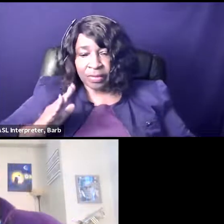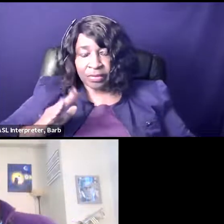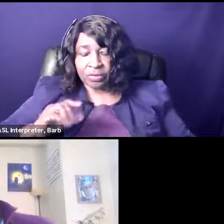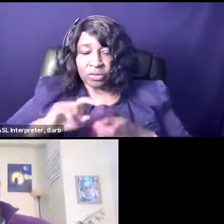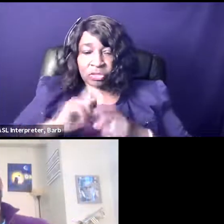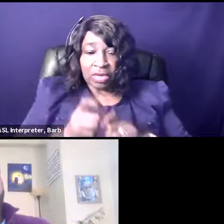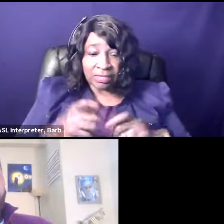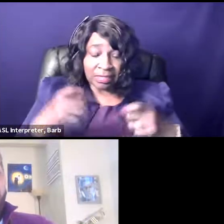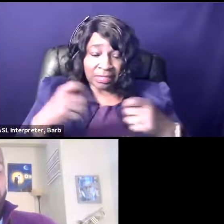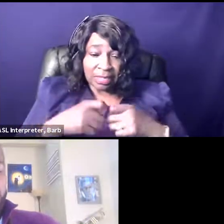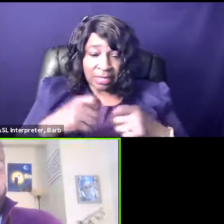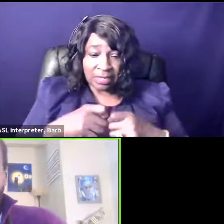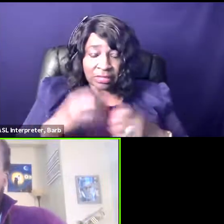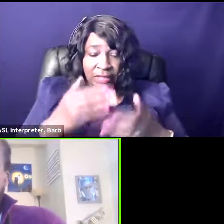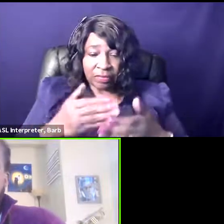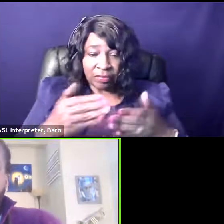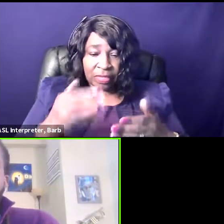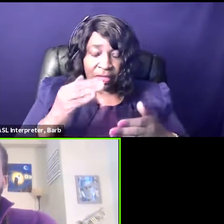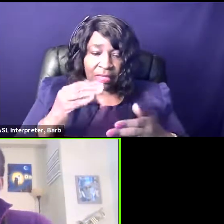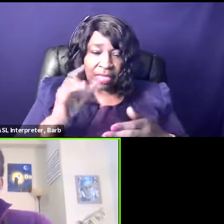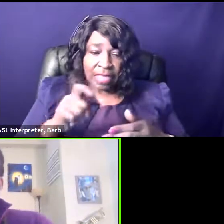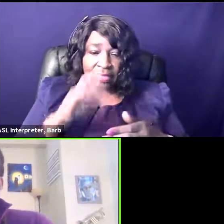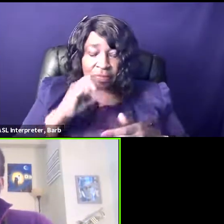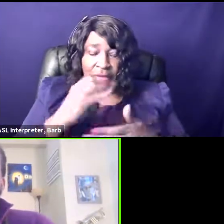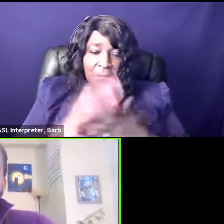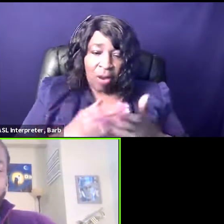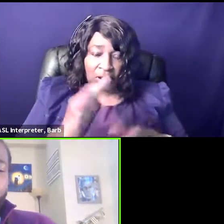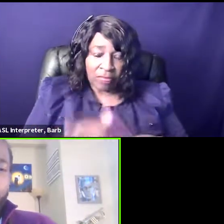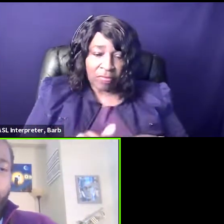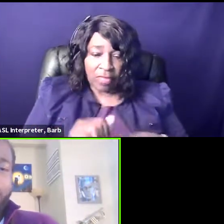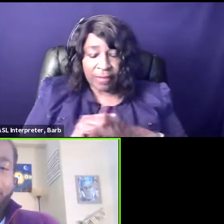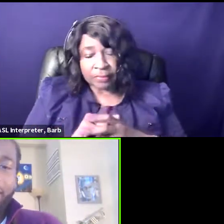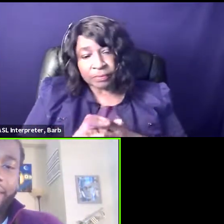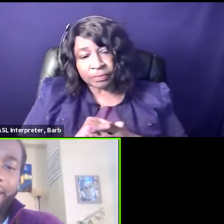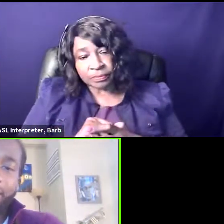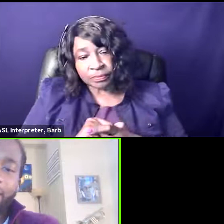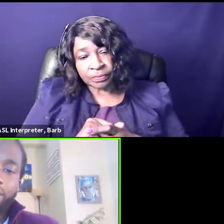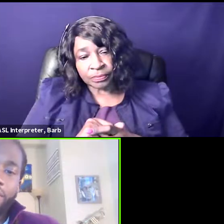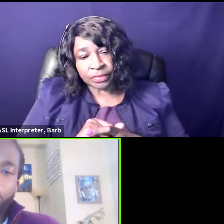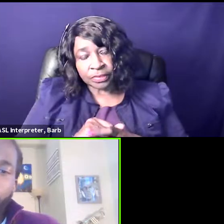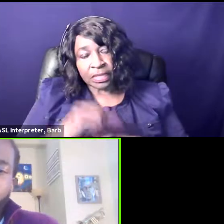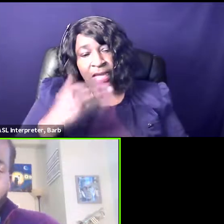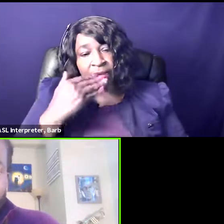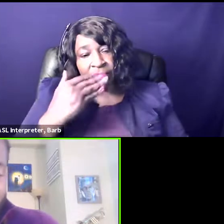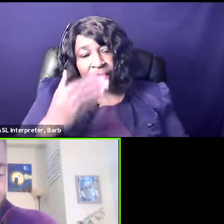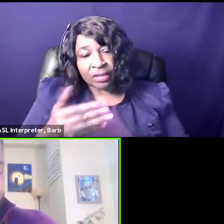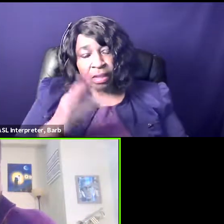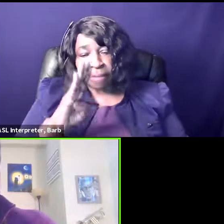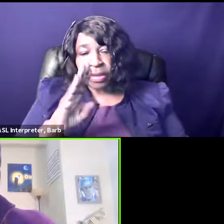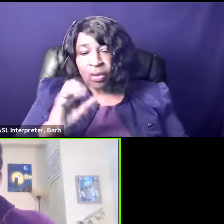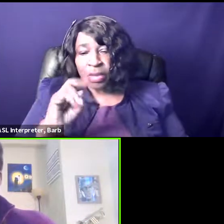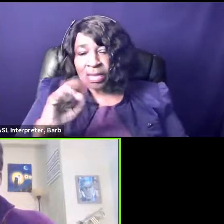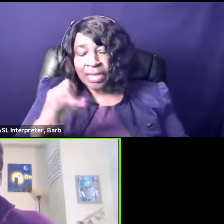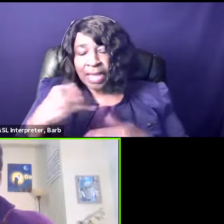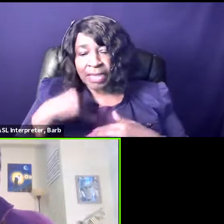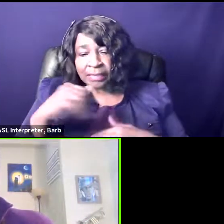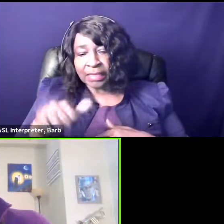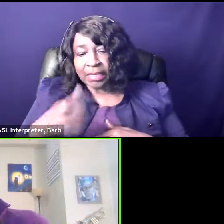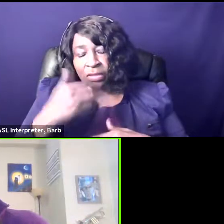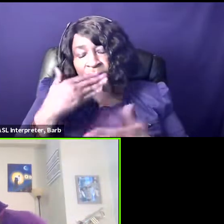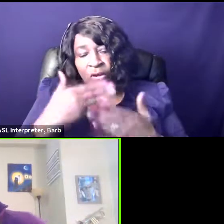Yeah. Well, thank you. Bonnie has another great question coming from the